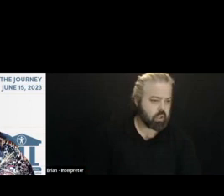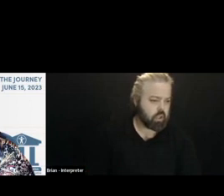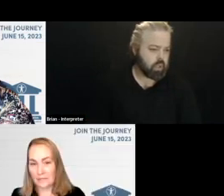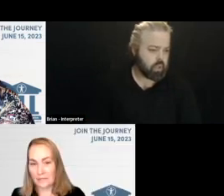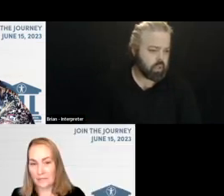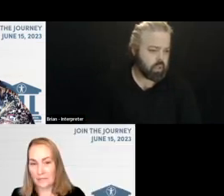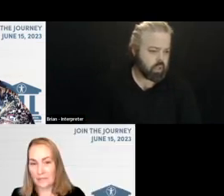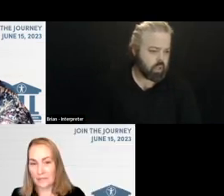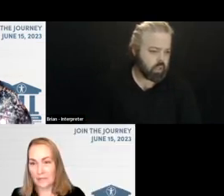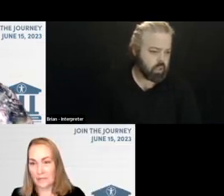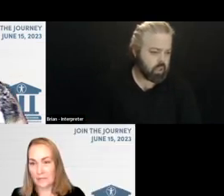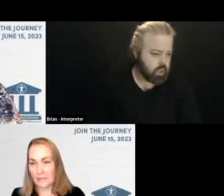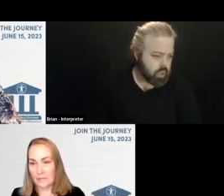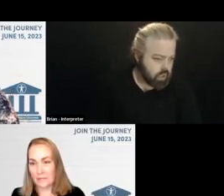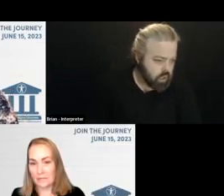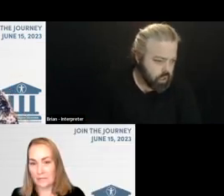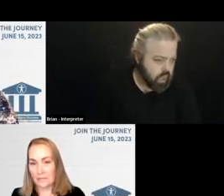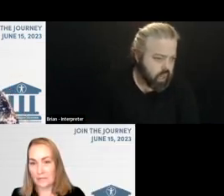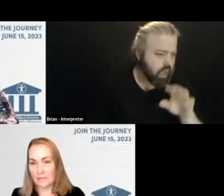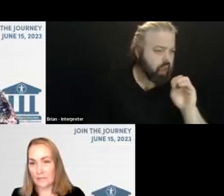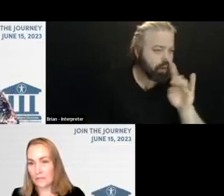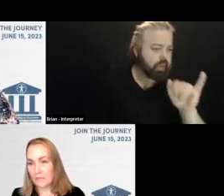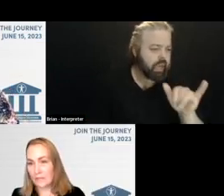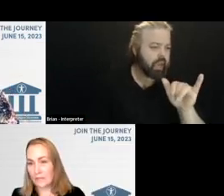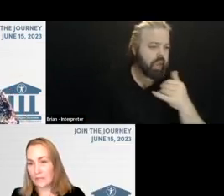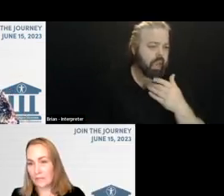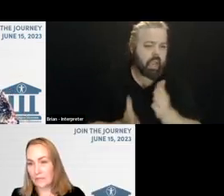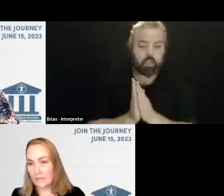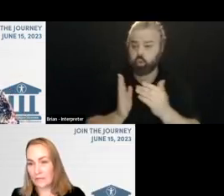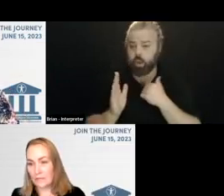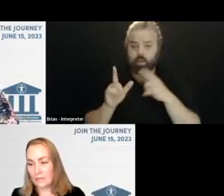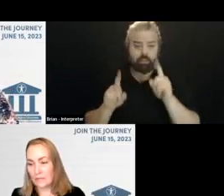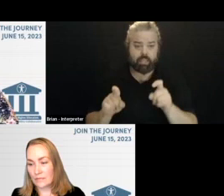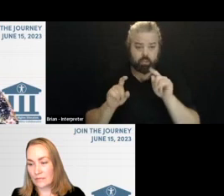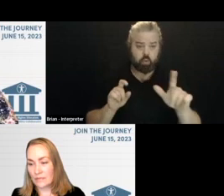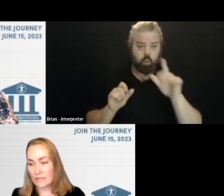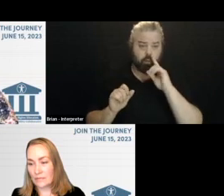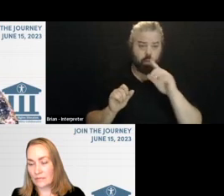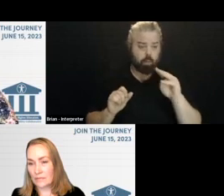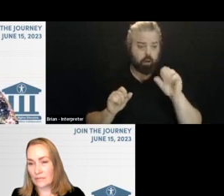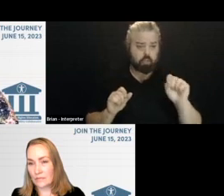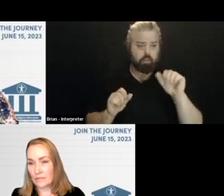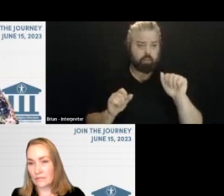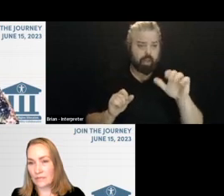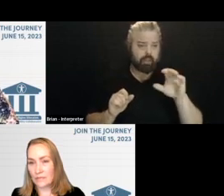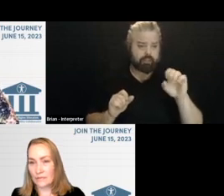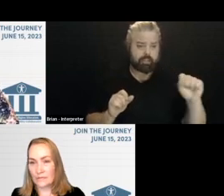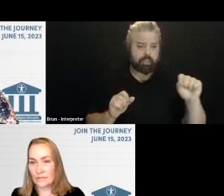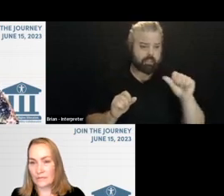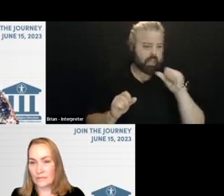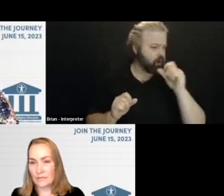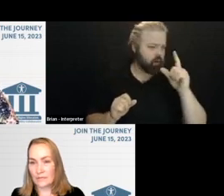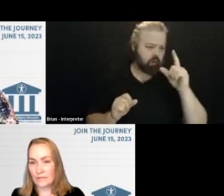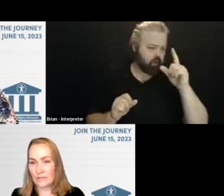And Emily says, do you have a testing tool for Microsoft Access forms? I don't believe Microsoft Access has a built-in checker. I am